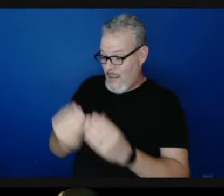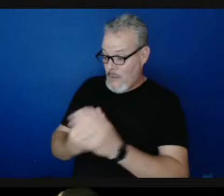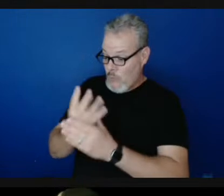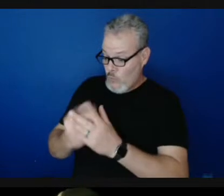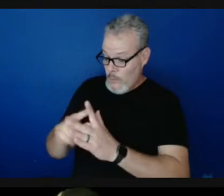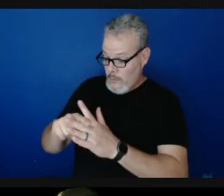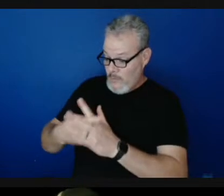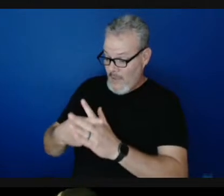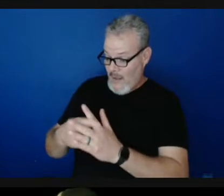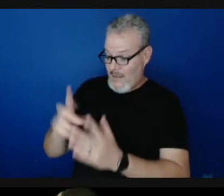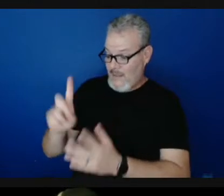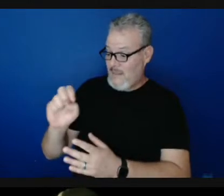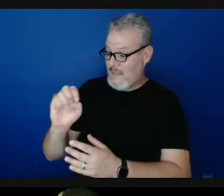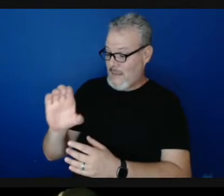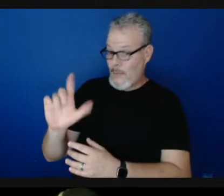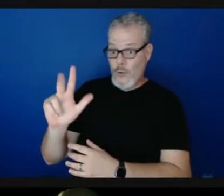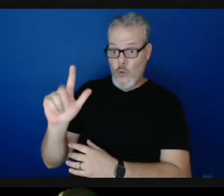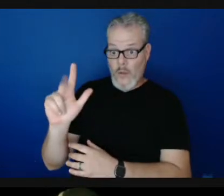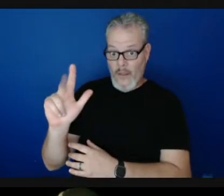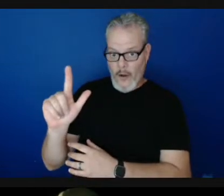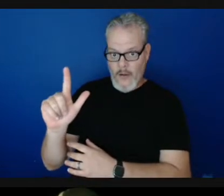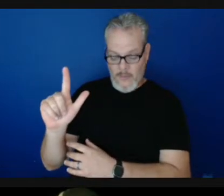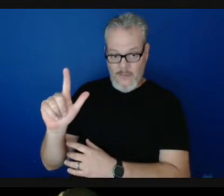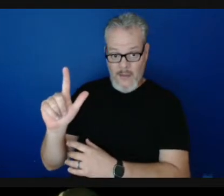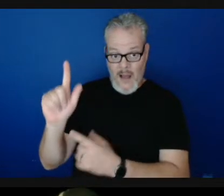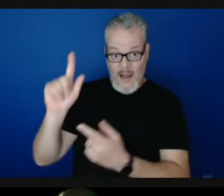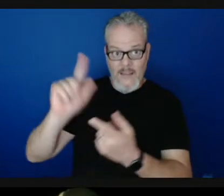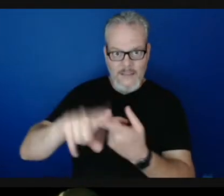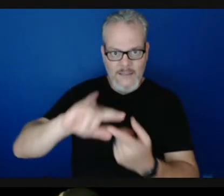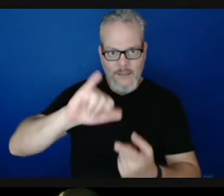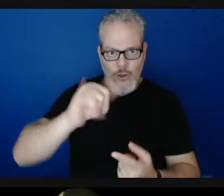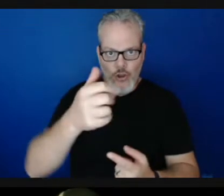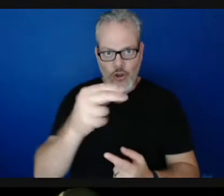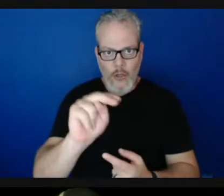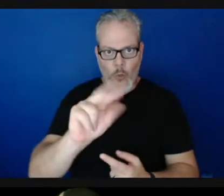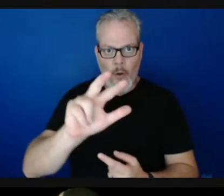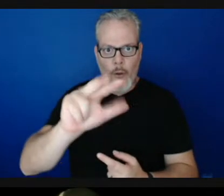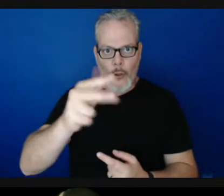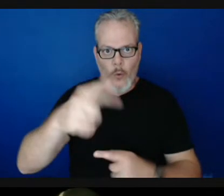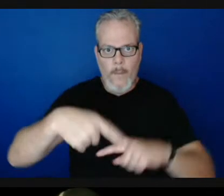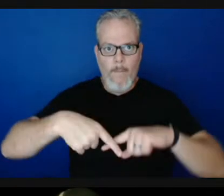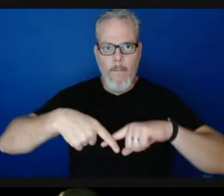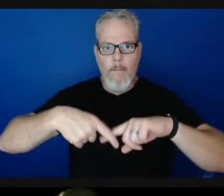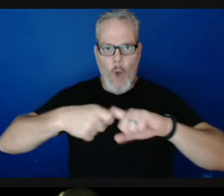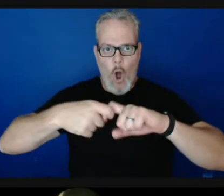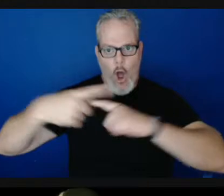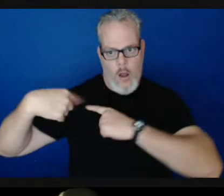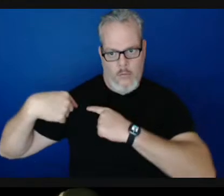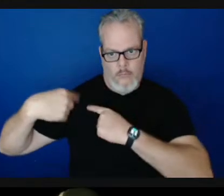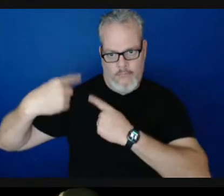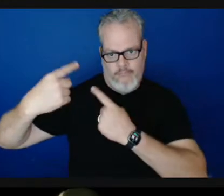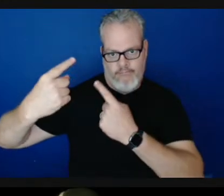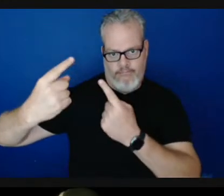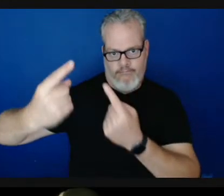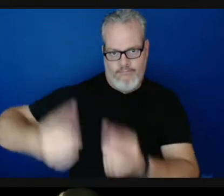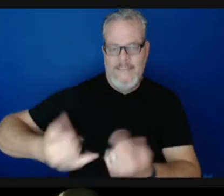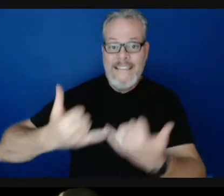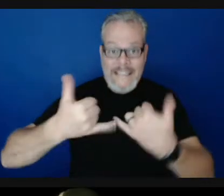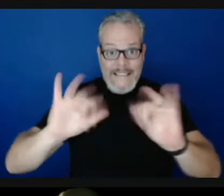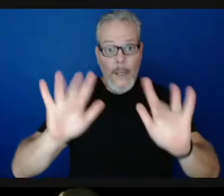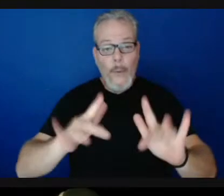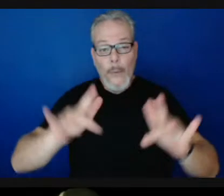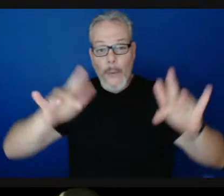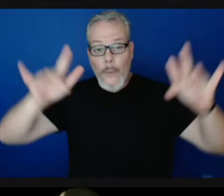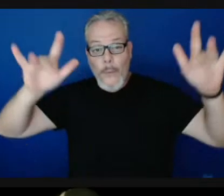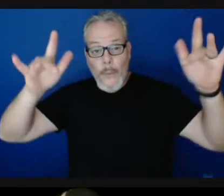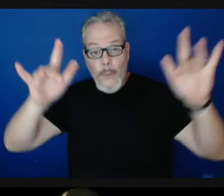has been paused since 8:40 p.m. on Friday, January 3rd, with glow persisting still, and otherwise no unusual activity along either rift